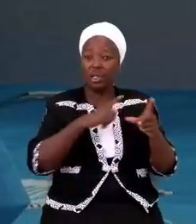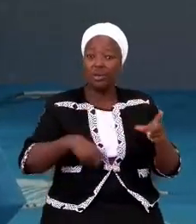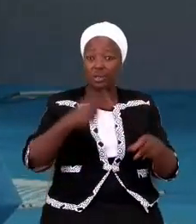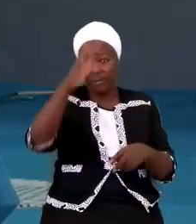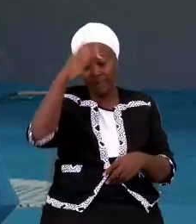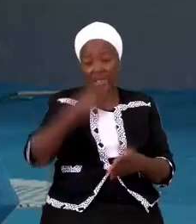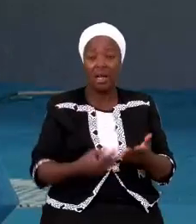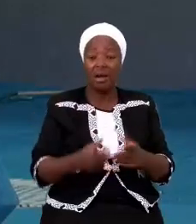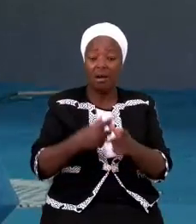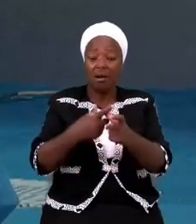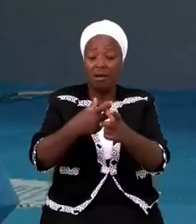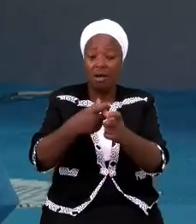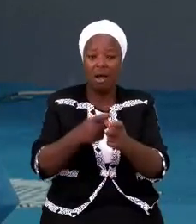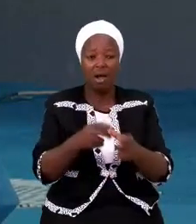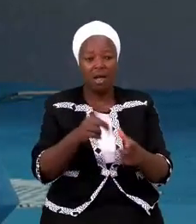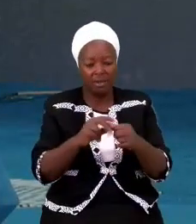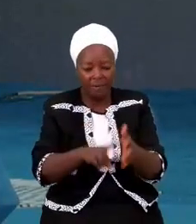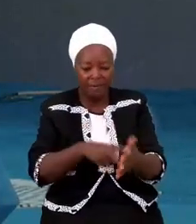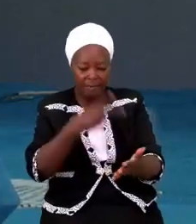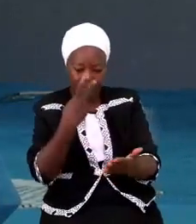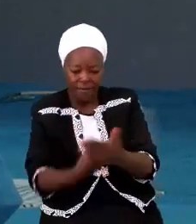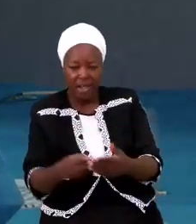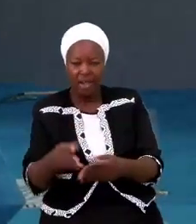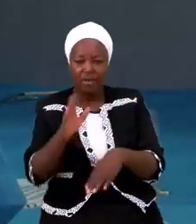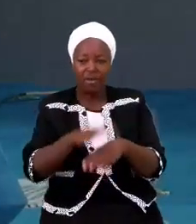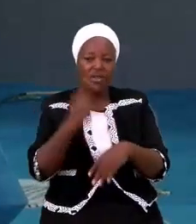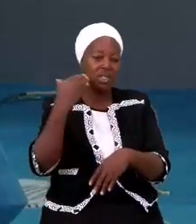verse 21, verse 21 says, and the